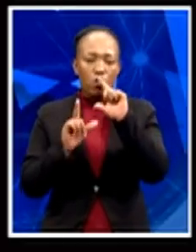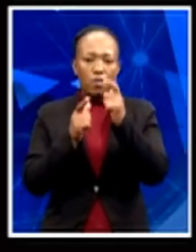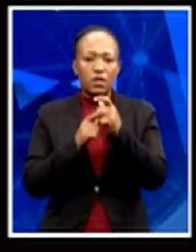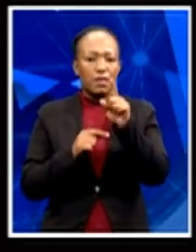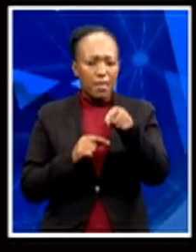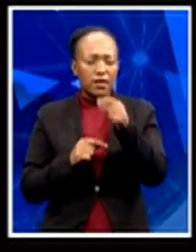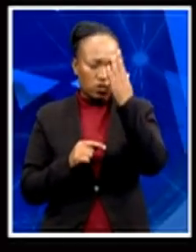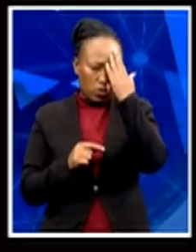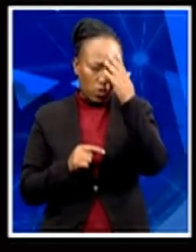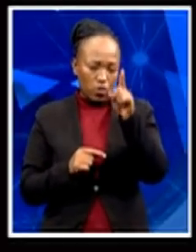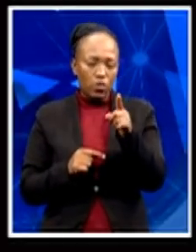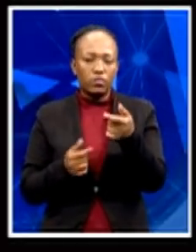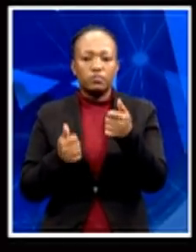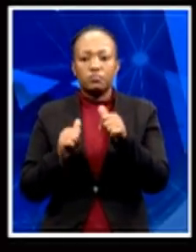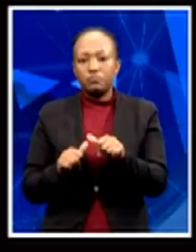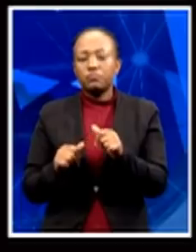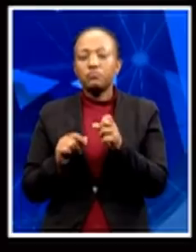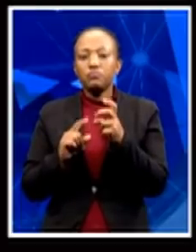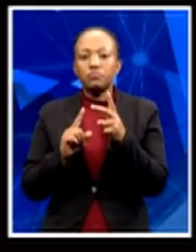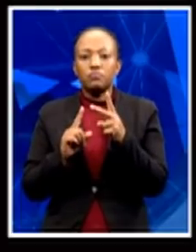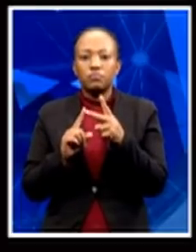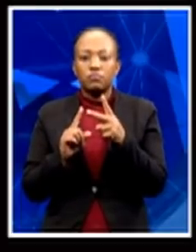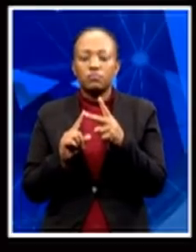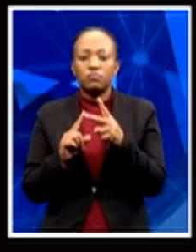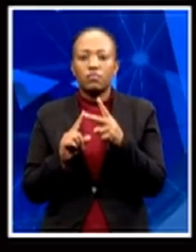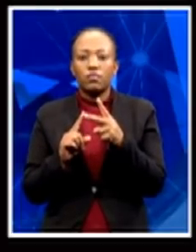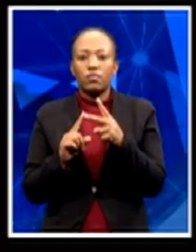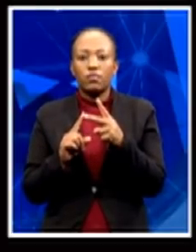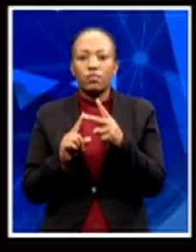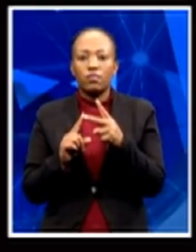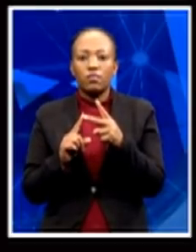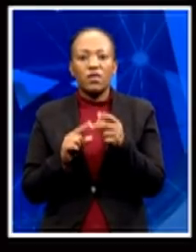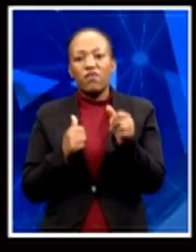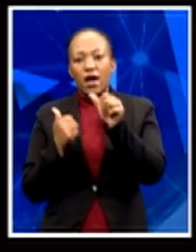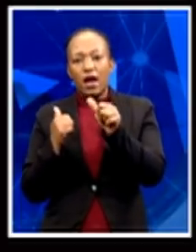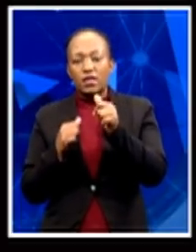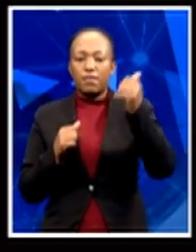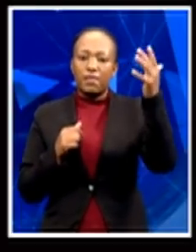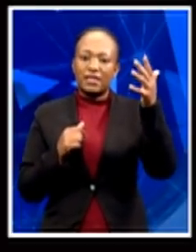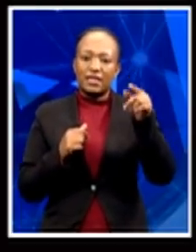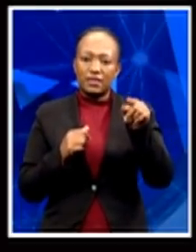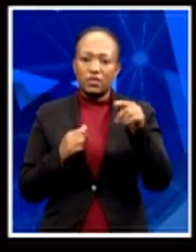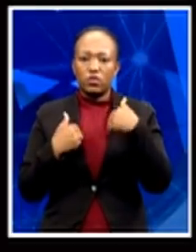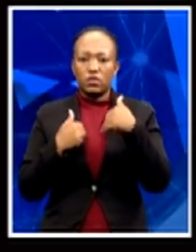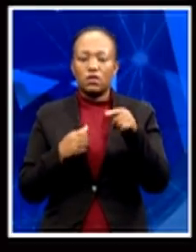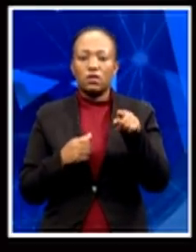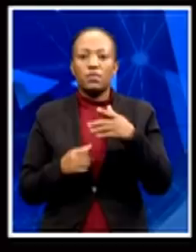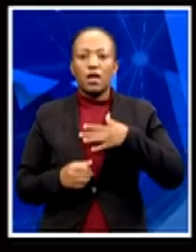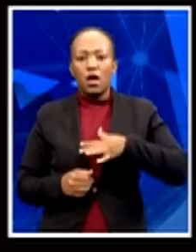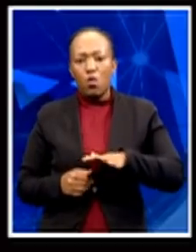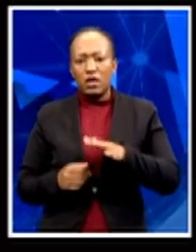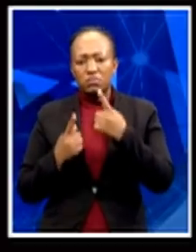of the rest of the presentation. Starting off with I want to raise my concern about the vaccine